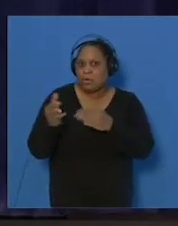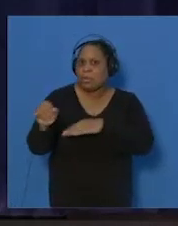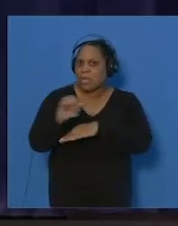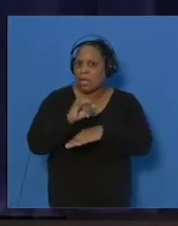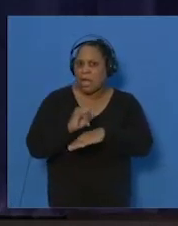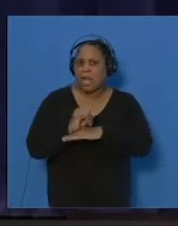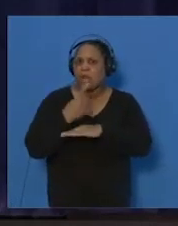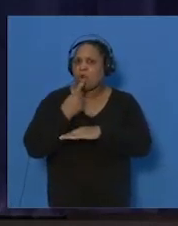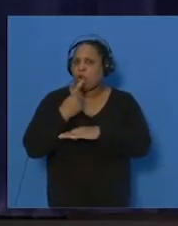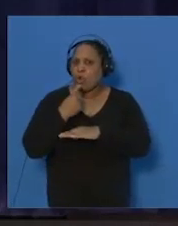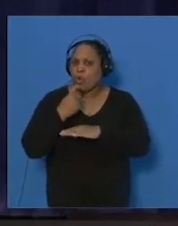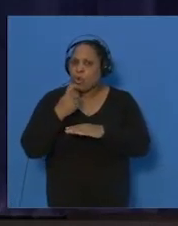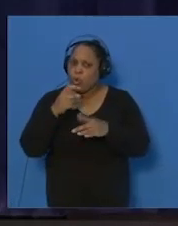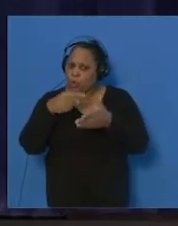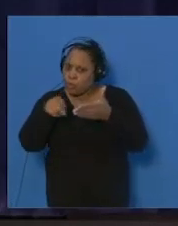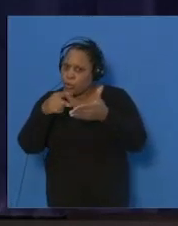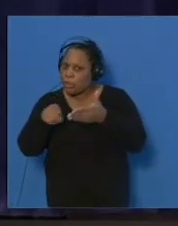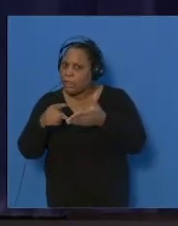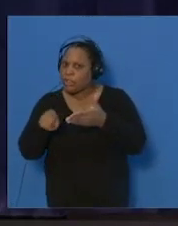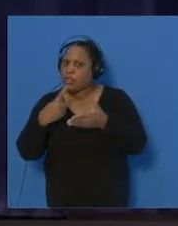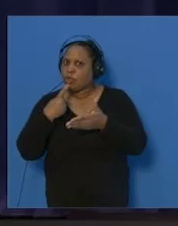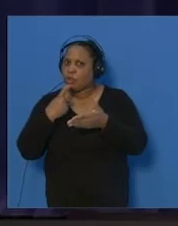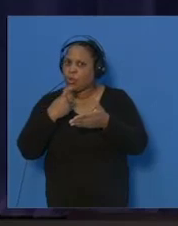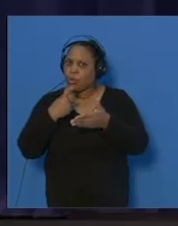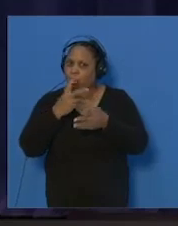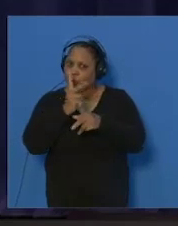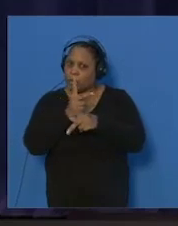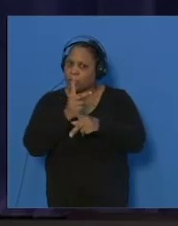Who safeguards or is a watchdog for such